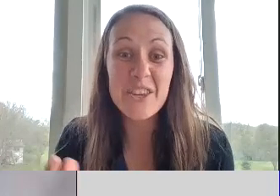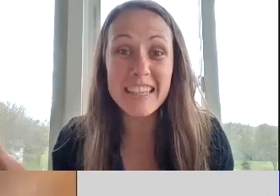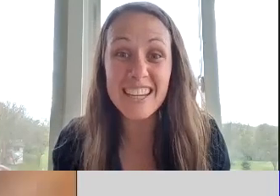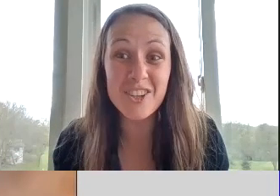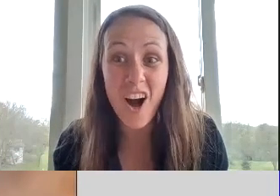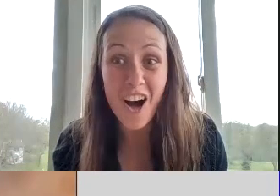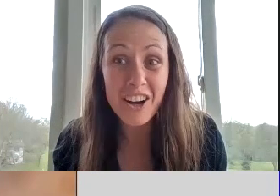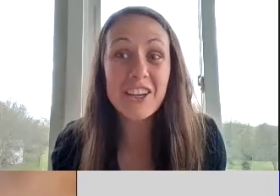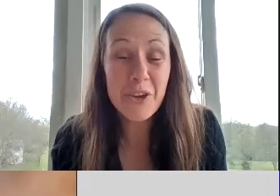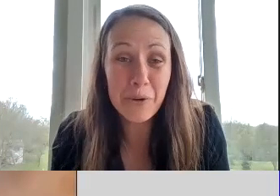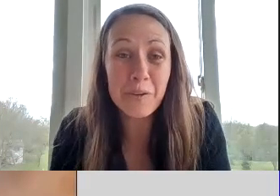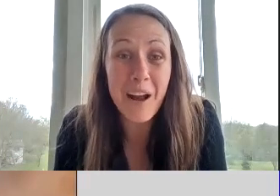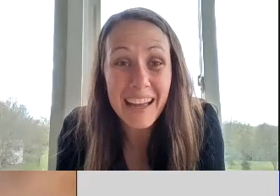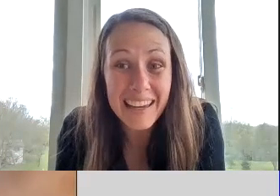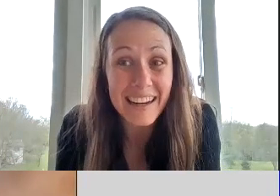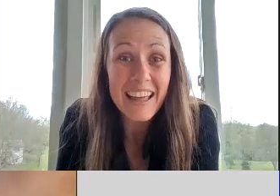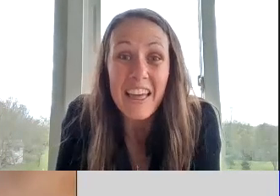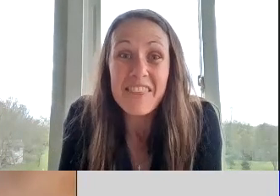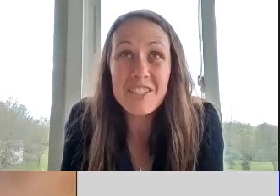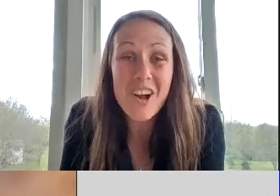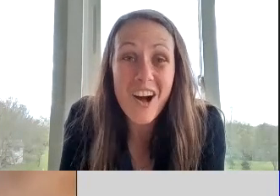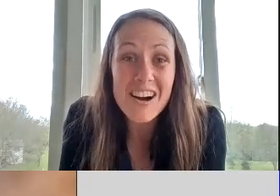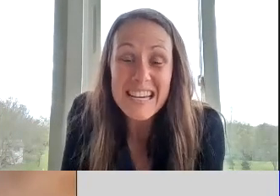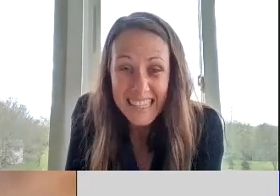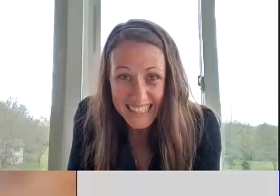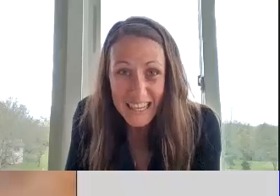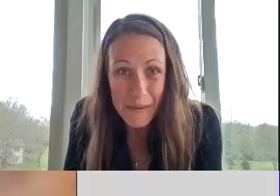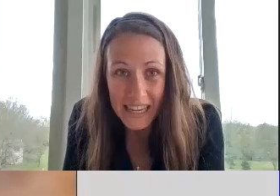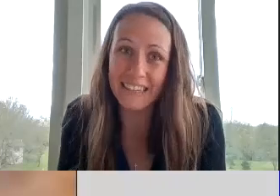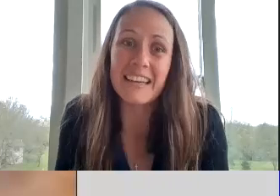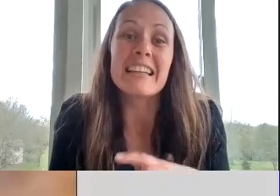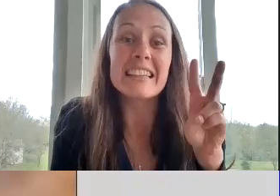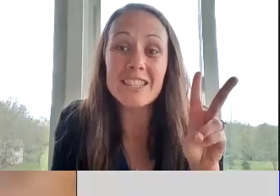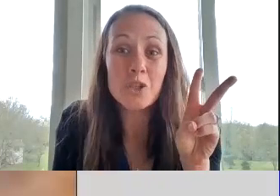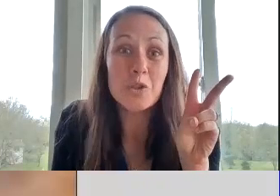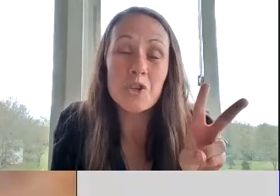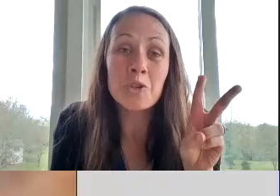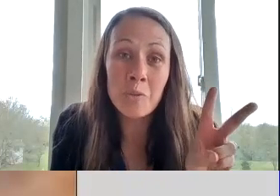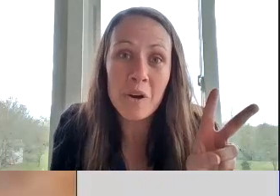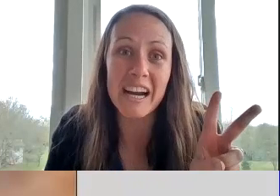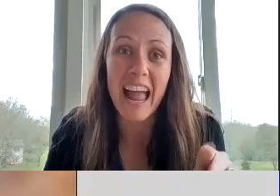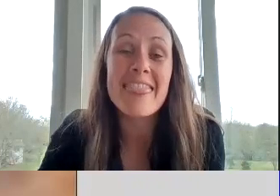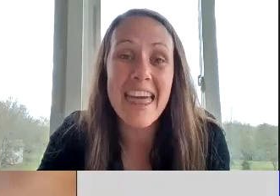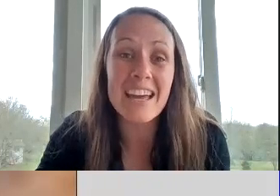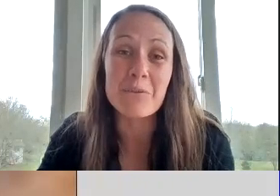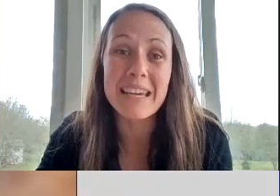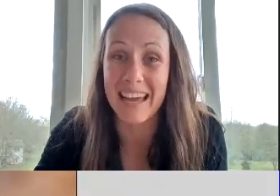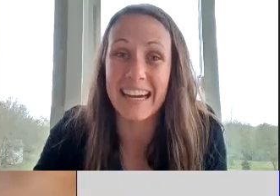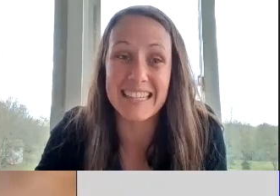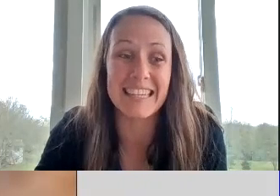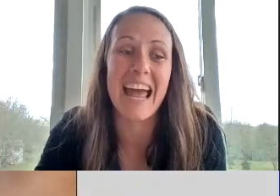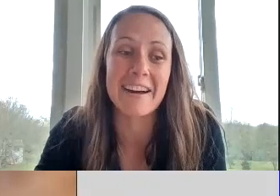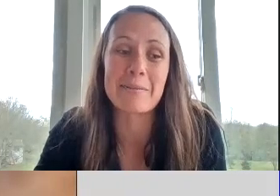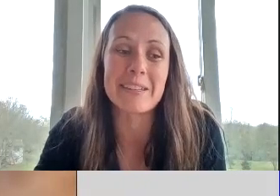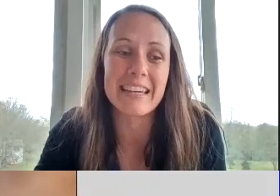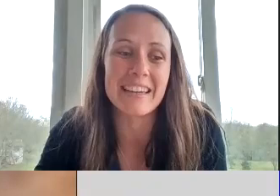If you said dog, you were right. The dog is sleeping. Let's do two more and then we can